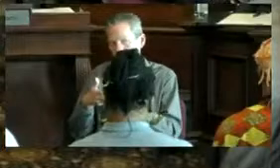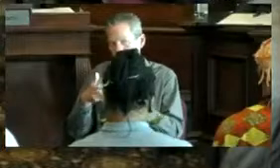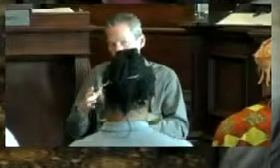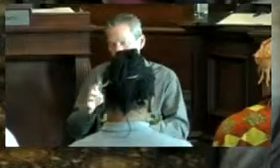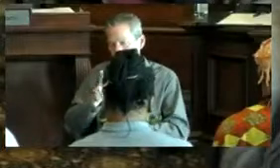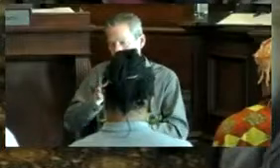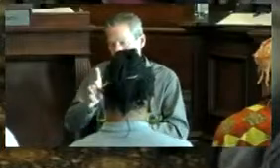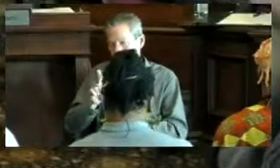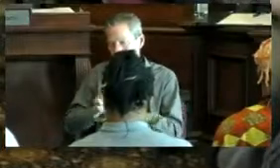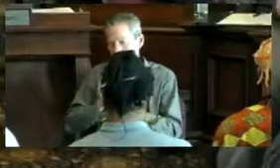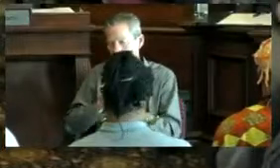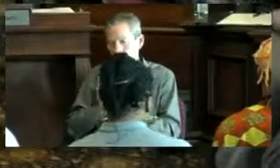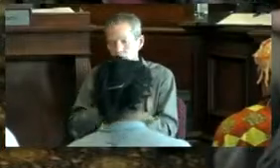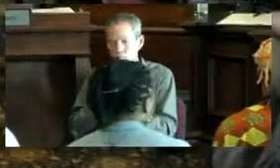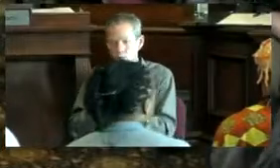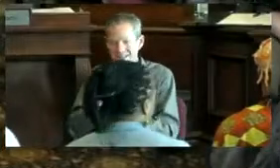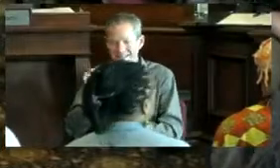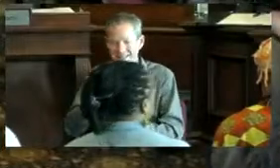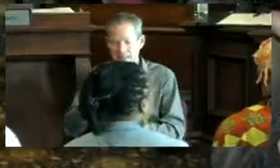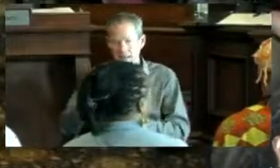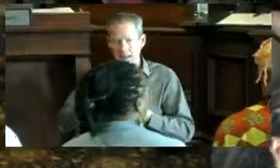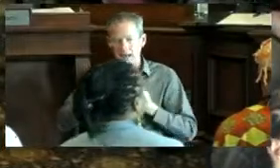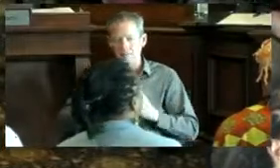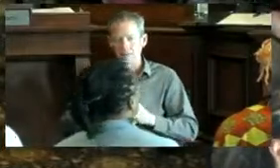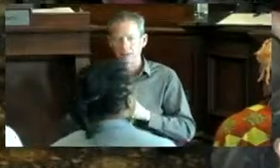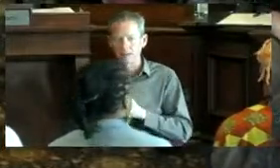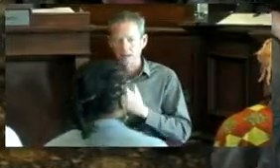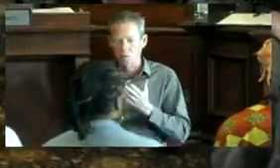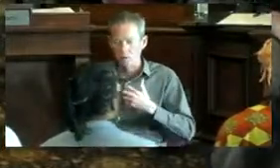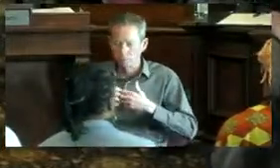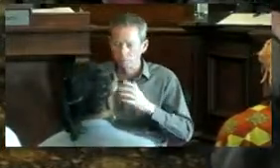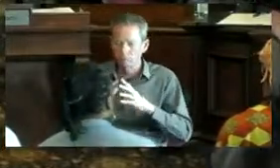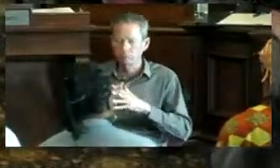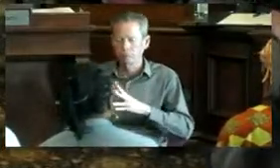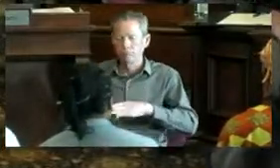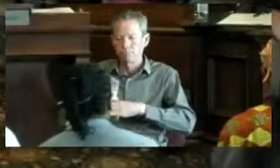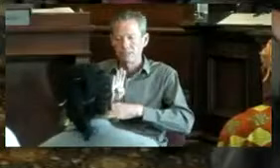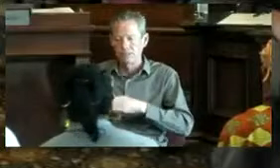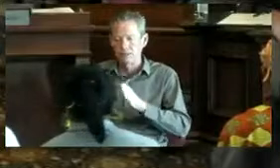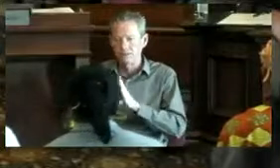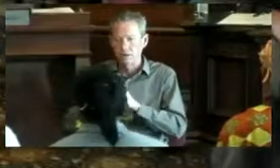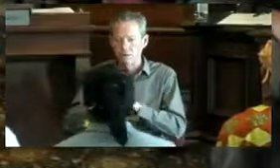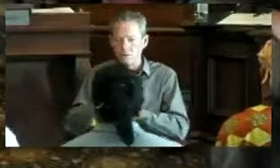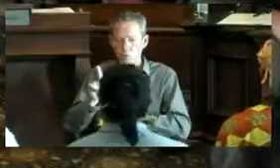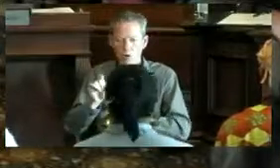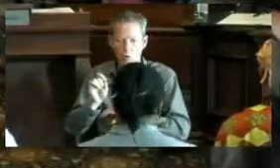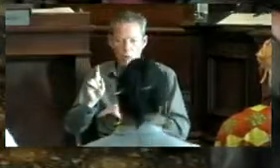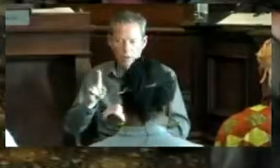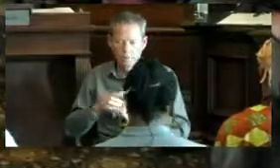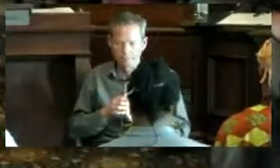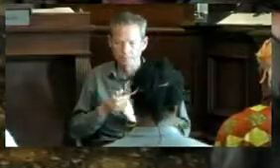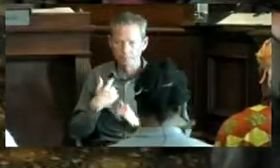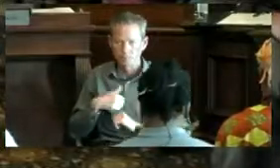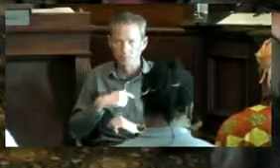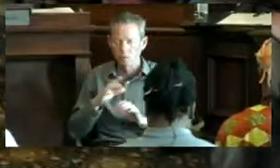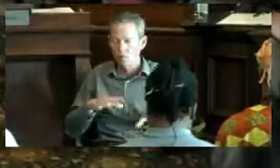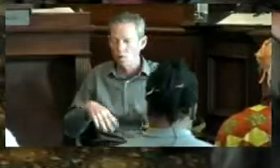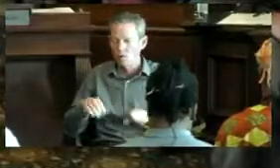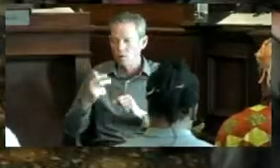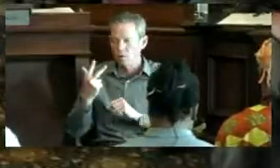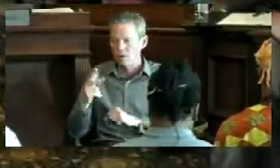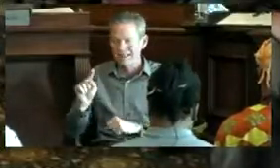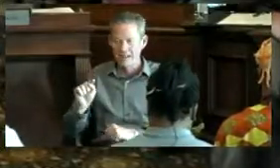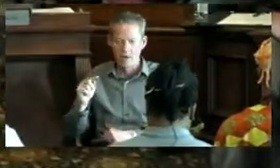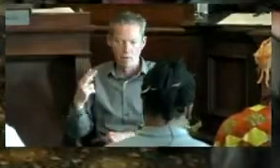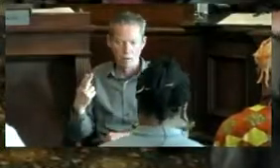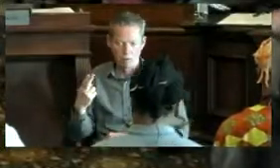31 hours supporting C applicants through ongoing business development one-on-one. We've hosted 3 town